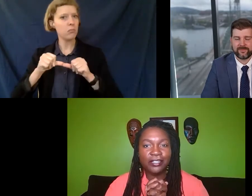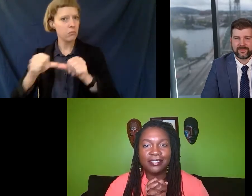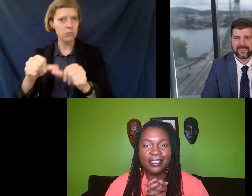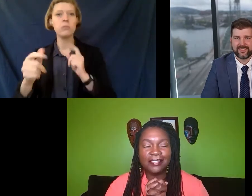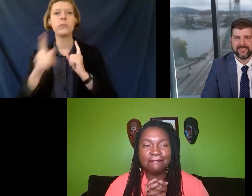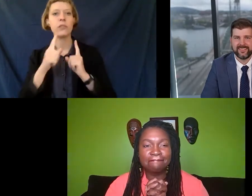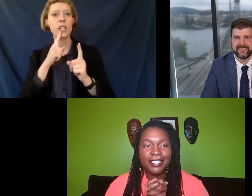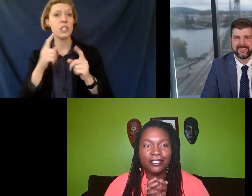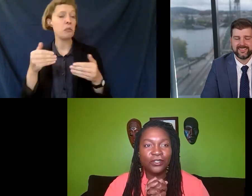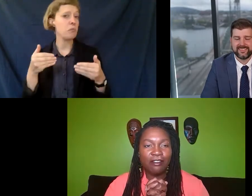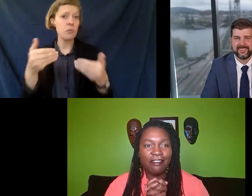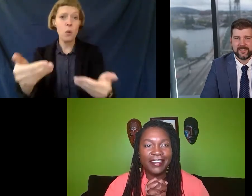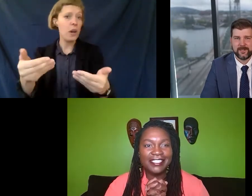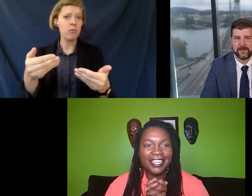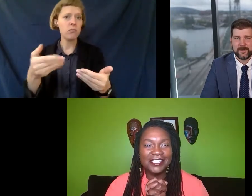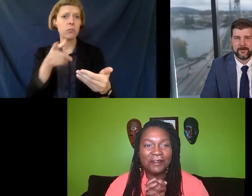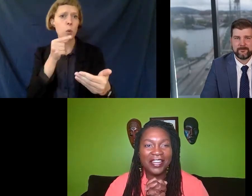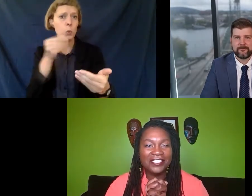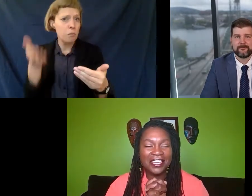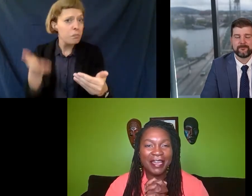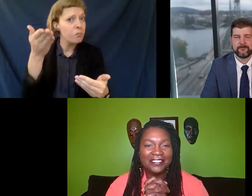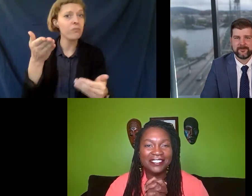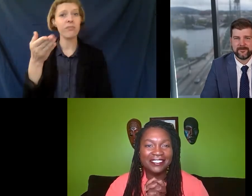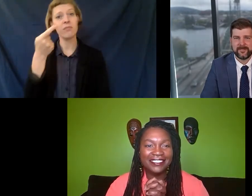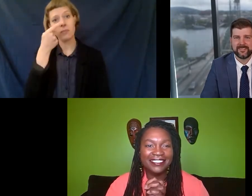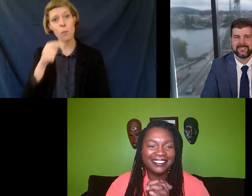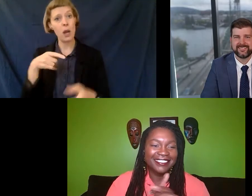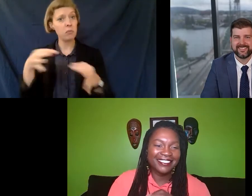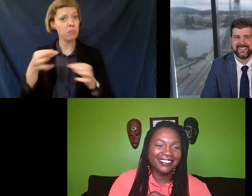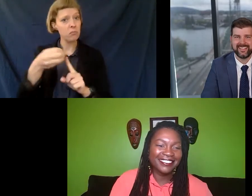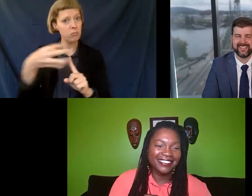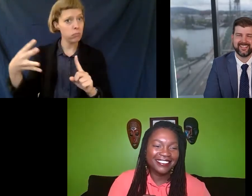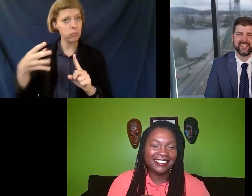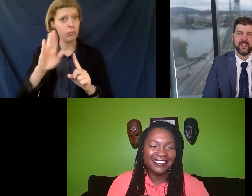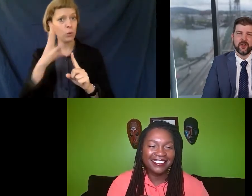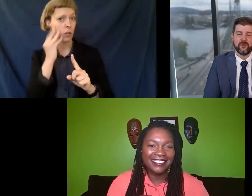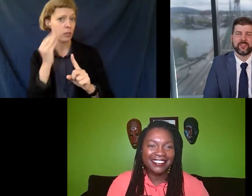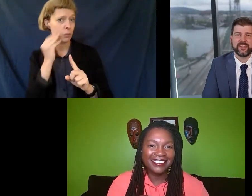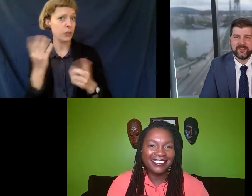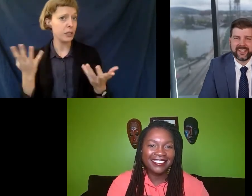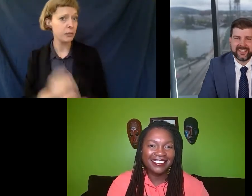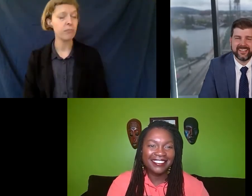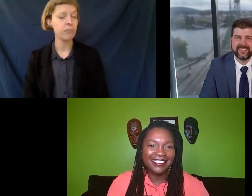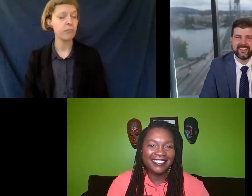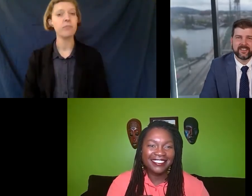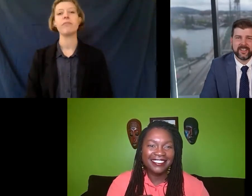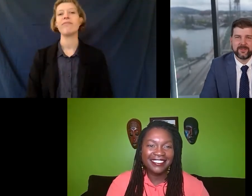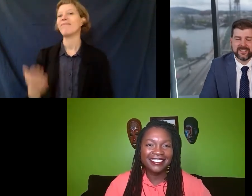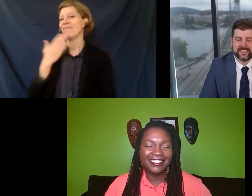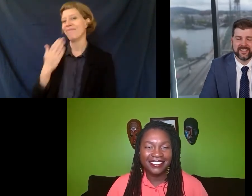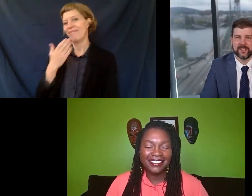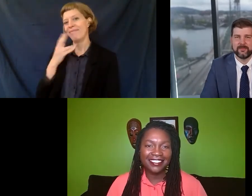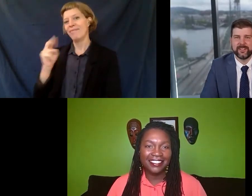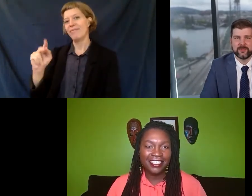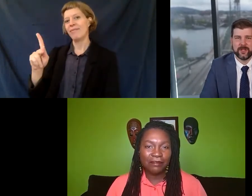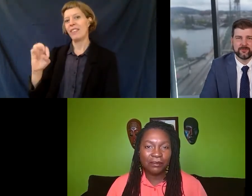introduce yourself. Tell us who you are and tell us why our DA matters. Well, thank you, Nkenge, and thank you to the